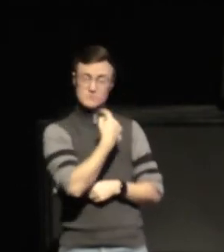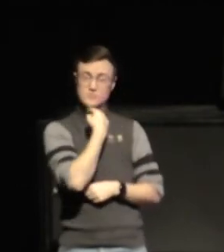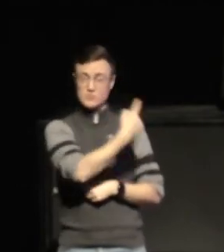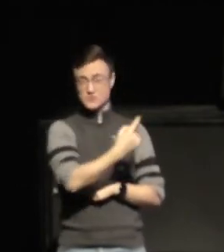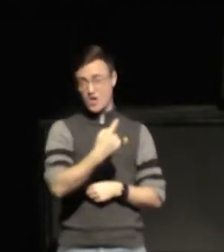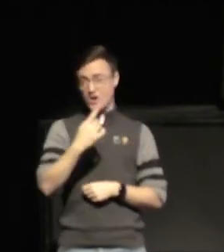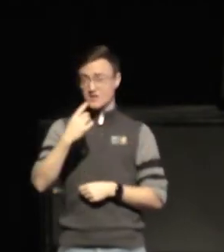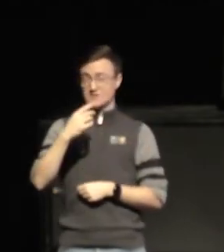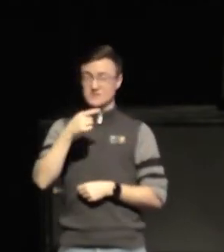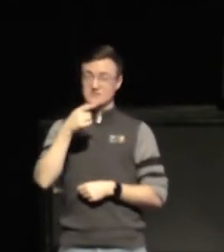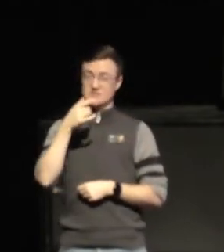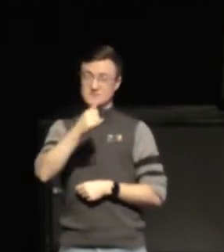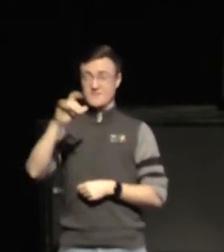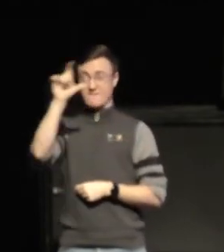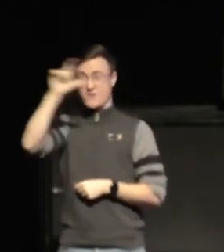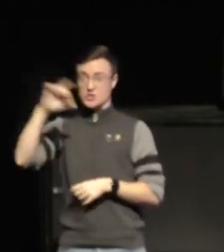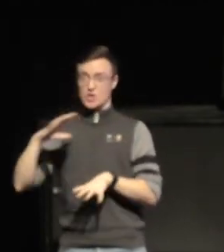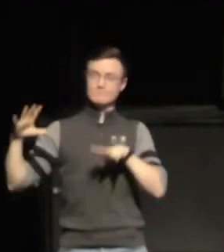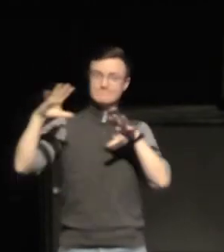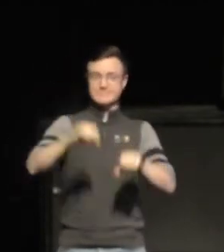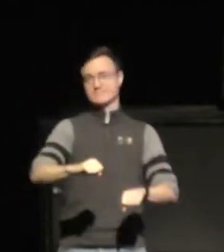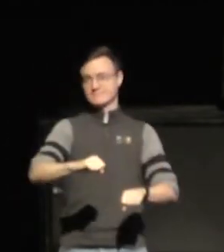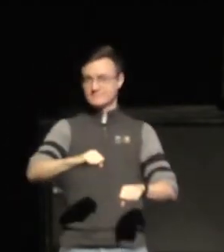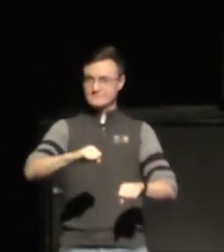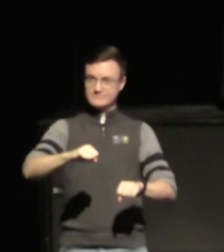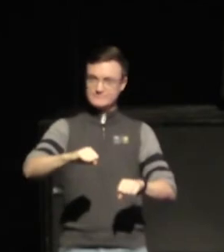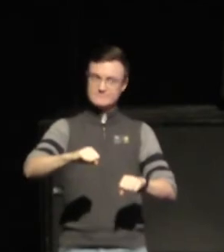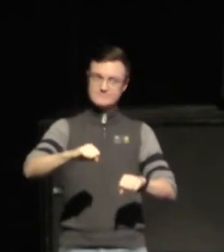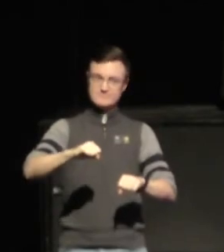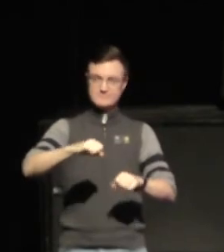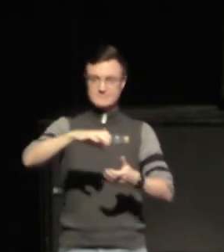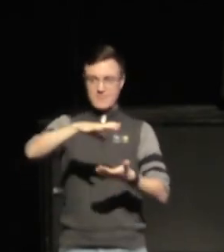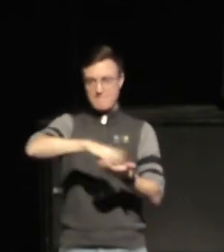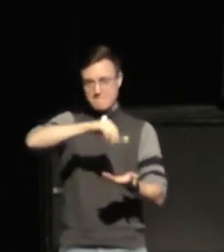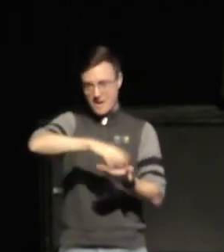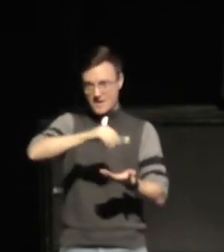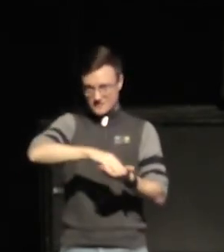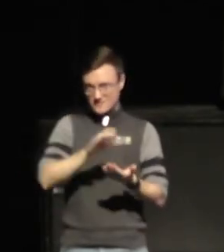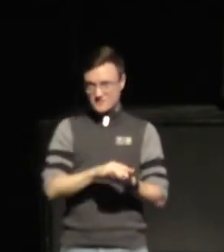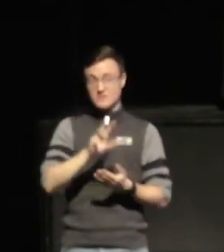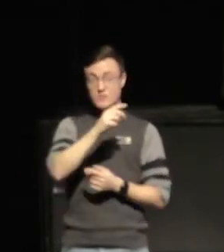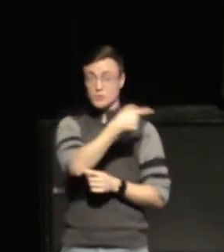like you mentioned, how land grabbing is a part of